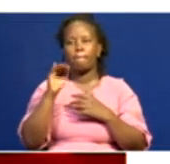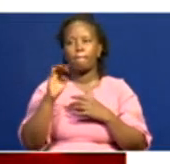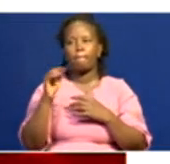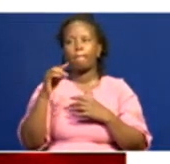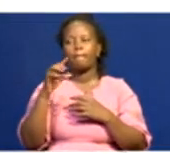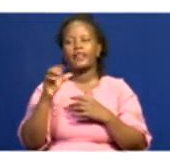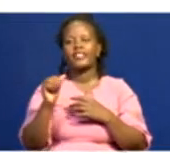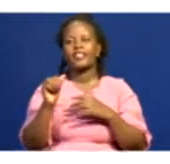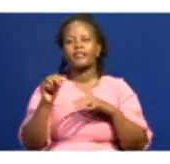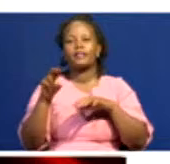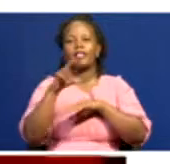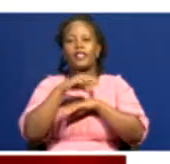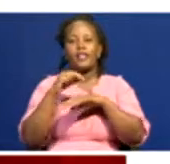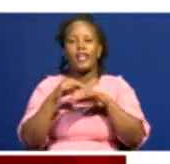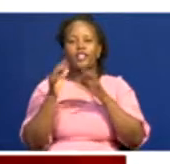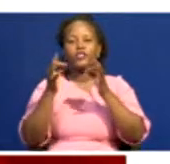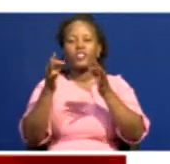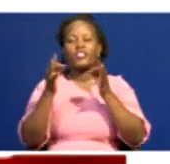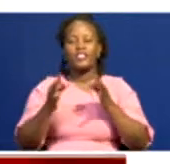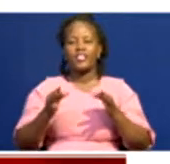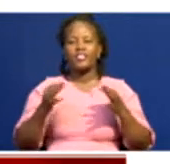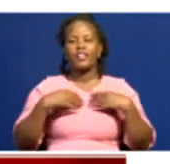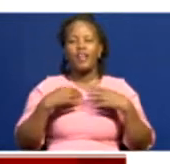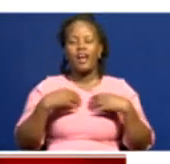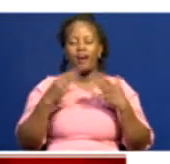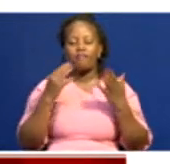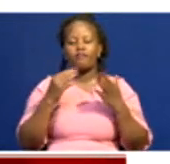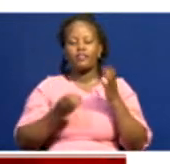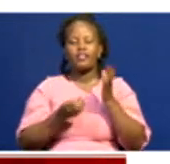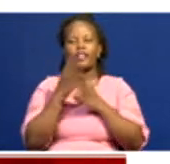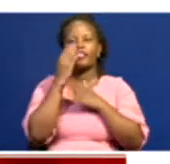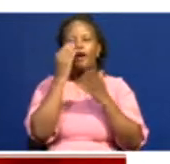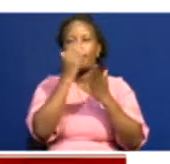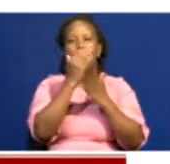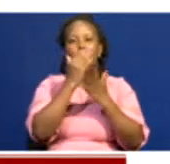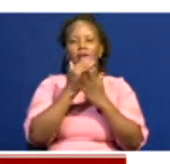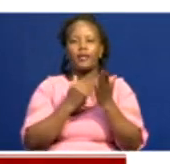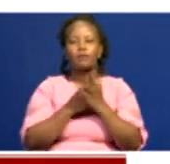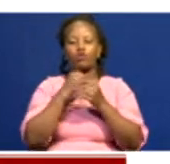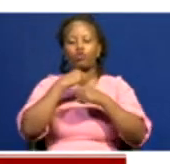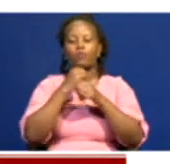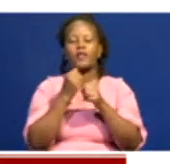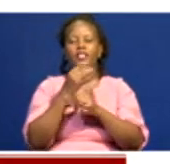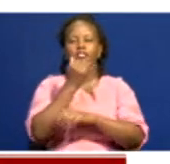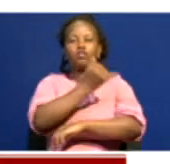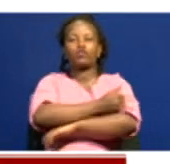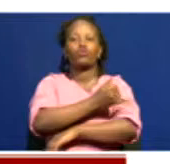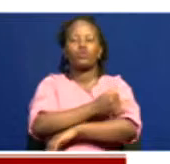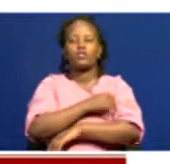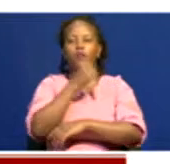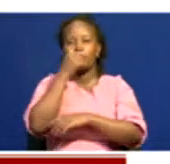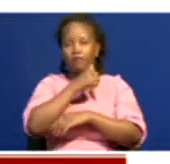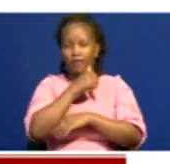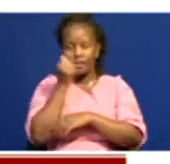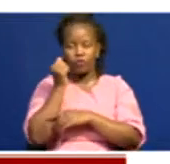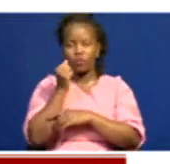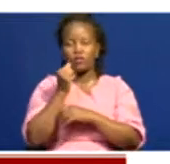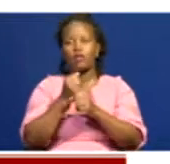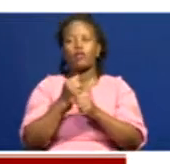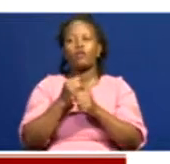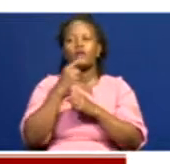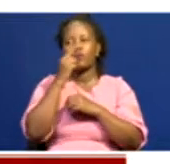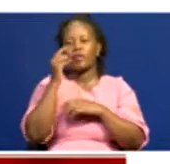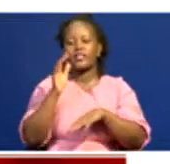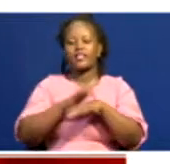National Treasury has rolled out a privatization program that will start with 11 state entities in efforts to